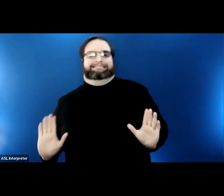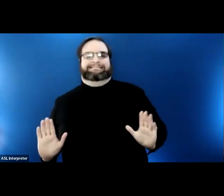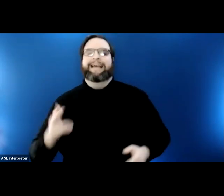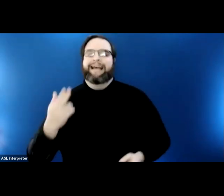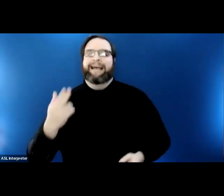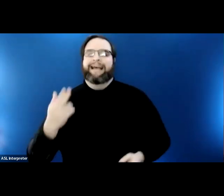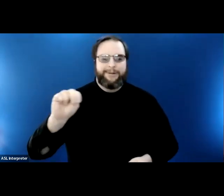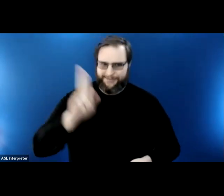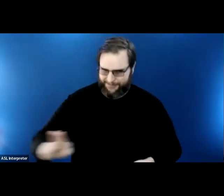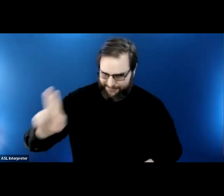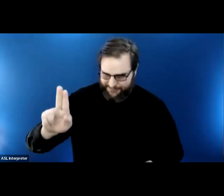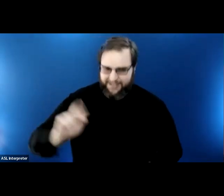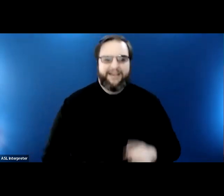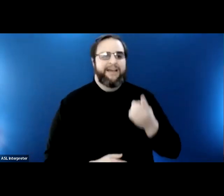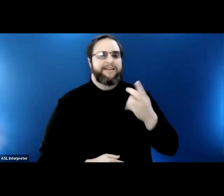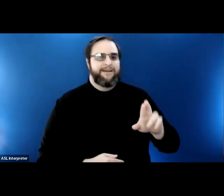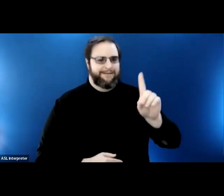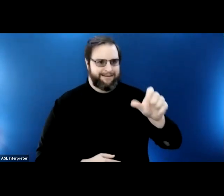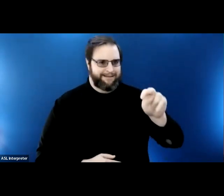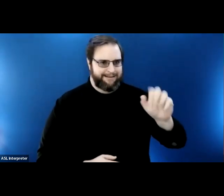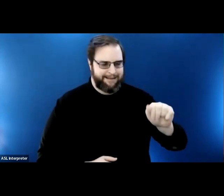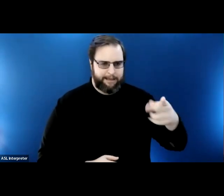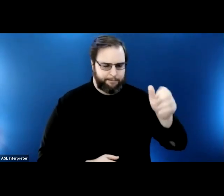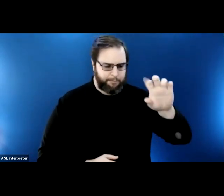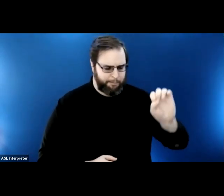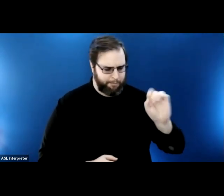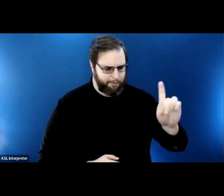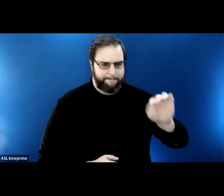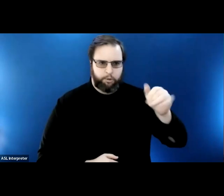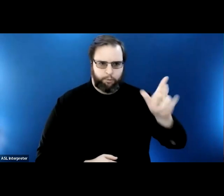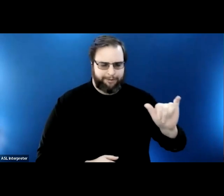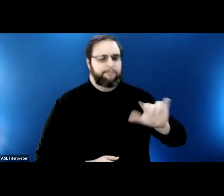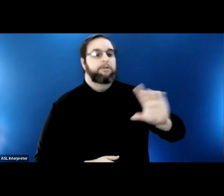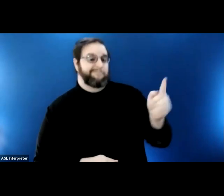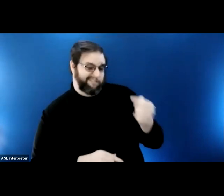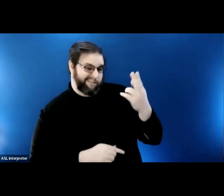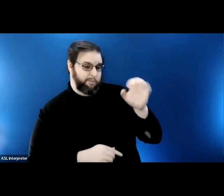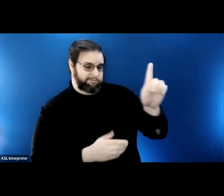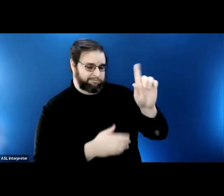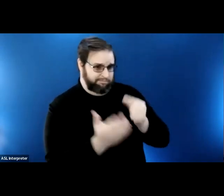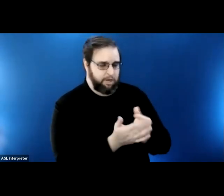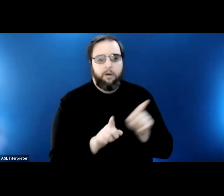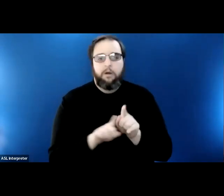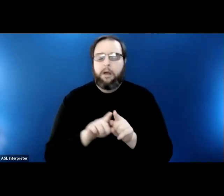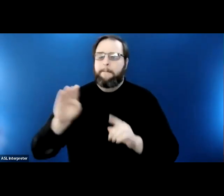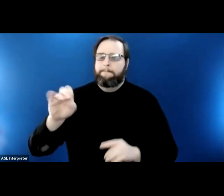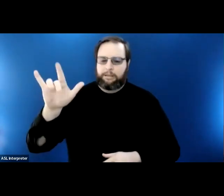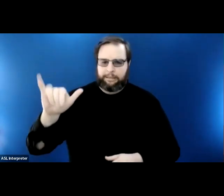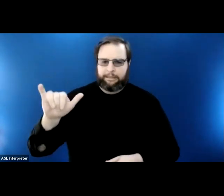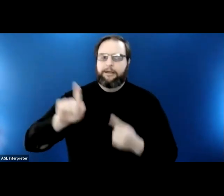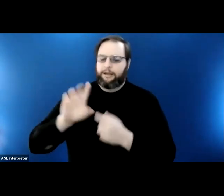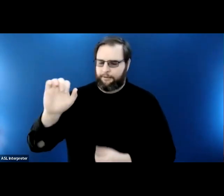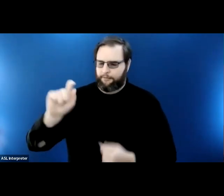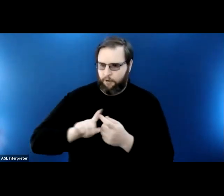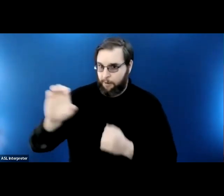from the real HU, Hampton University, Dr. Donna Hubbard McCree, Howard alum, and Melanie Dockwork,